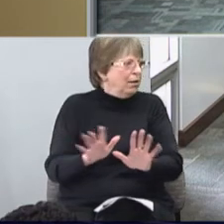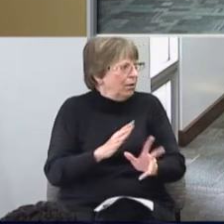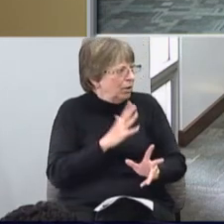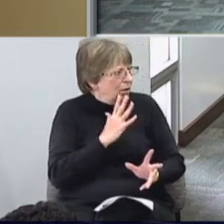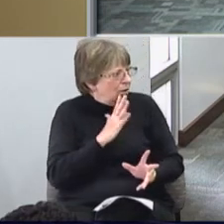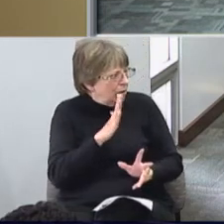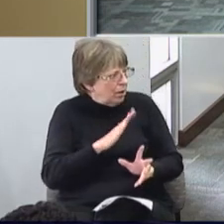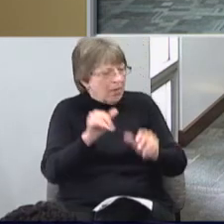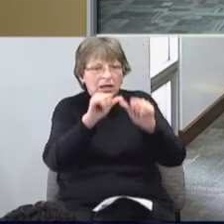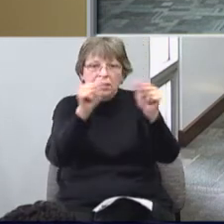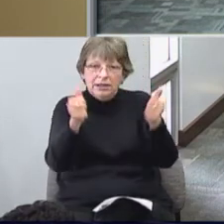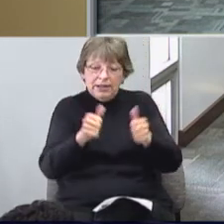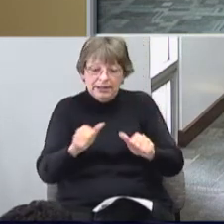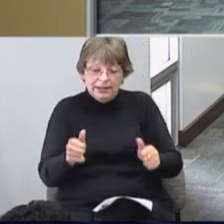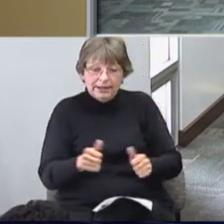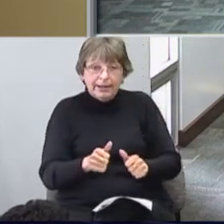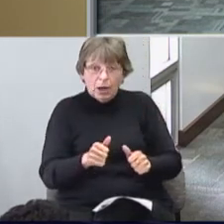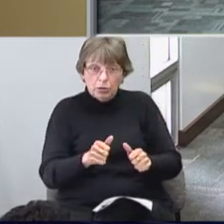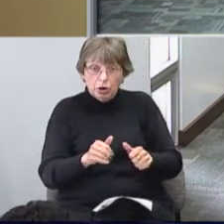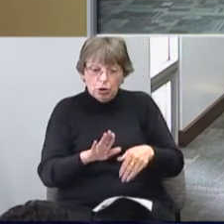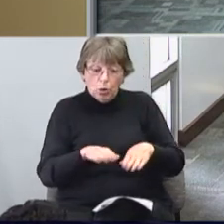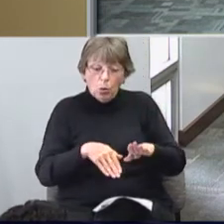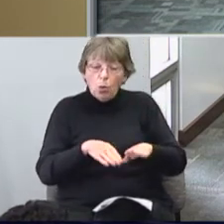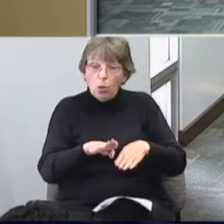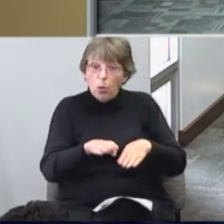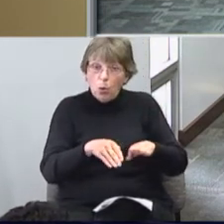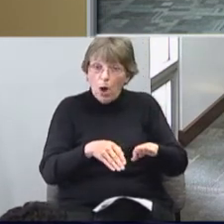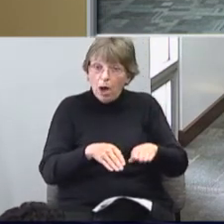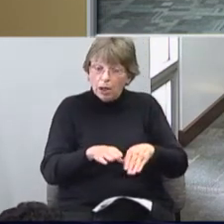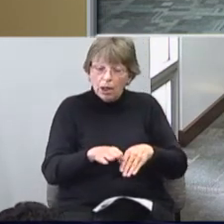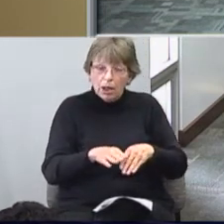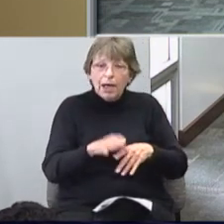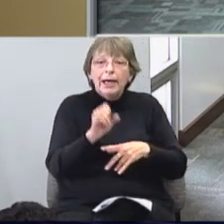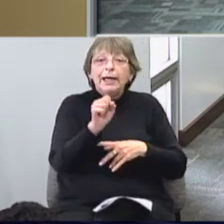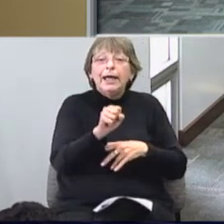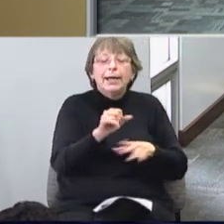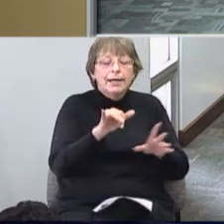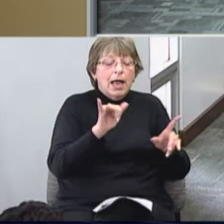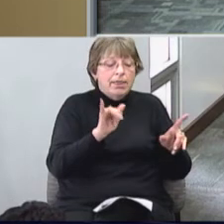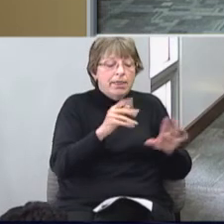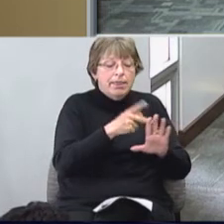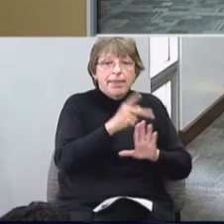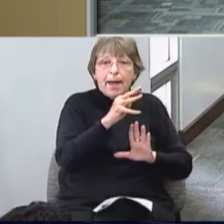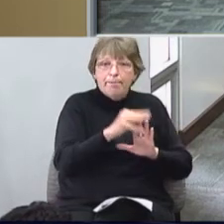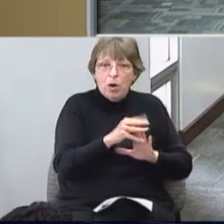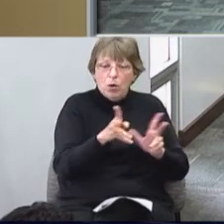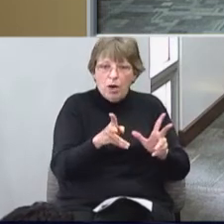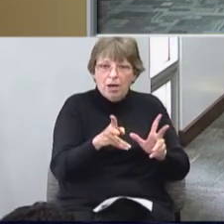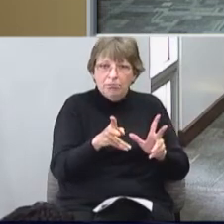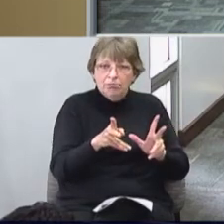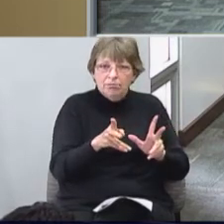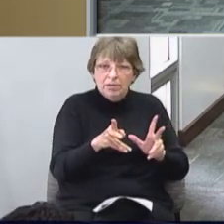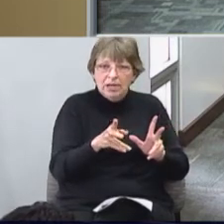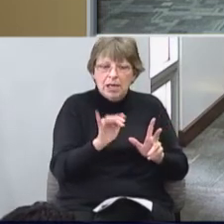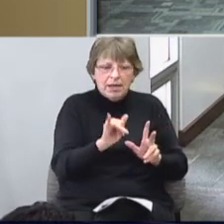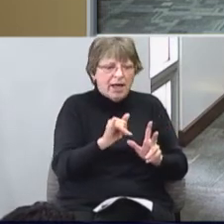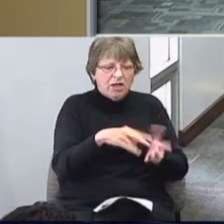about the sculpture walk? Sculpture walk, Yes, the sculpture walk program has been kind of a